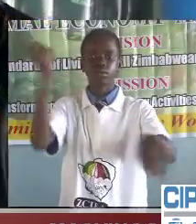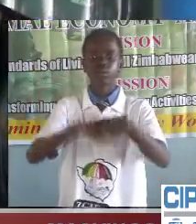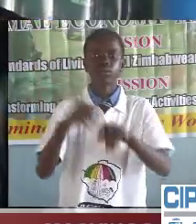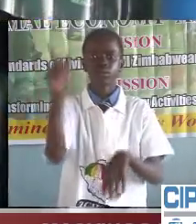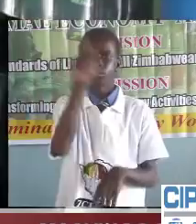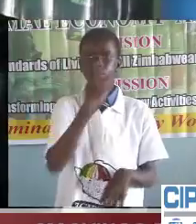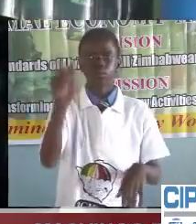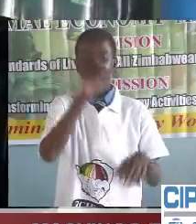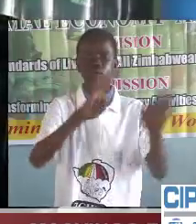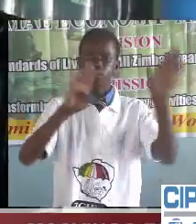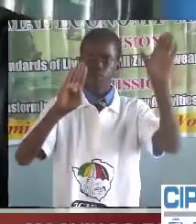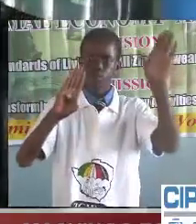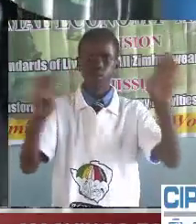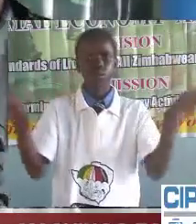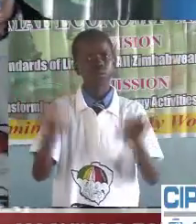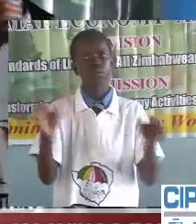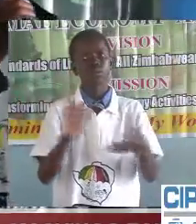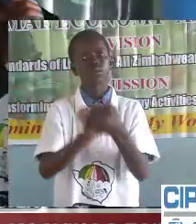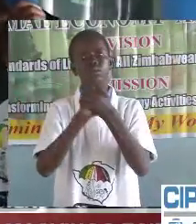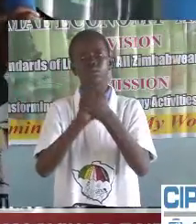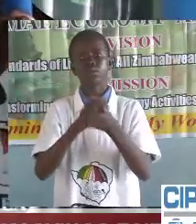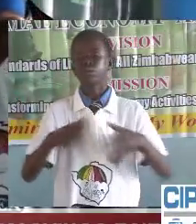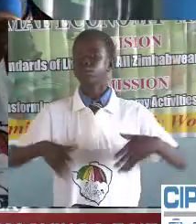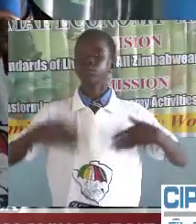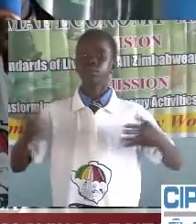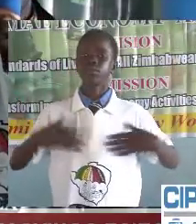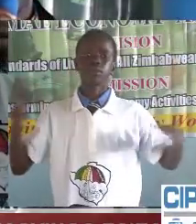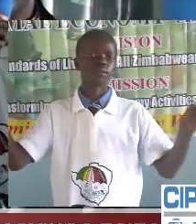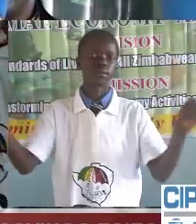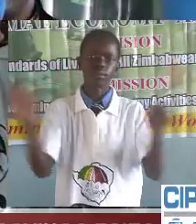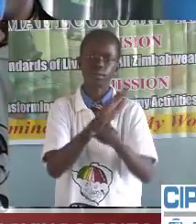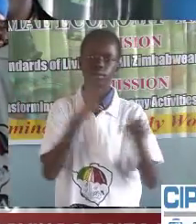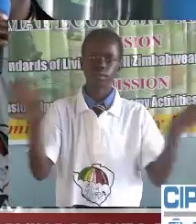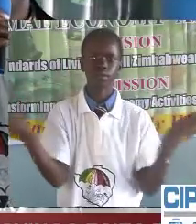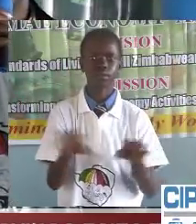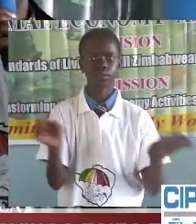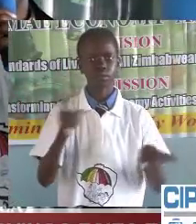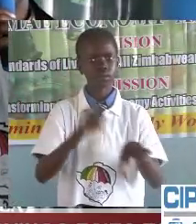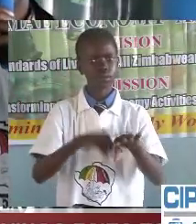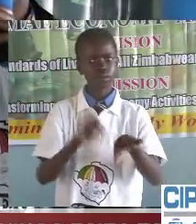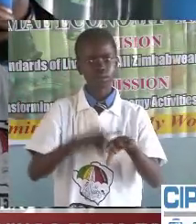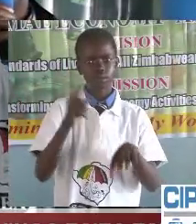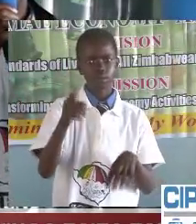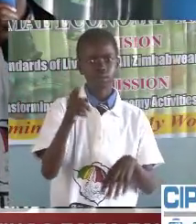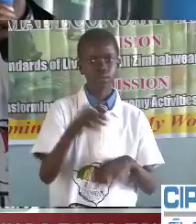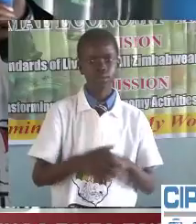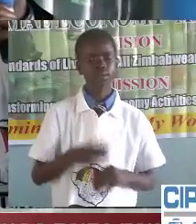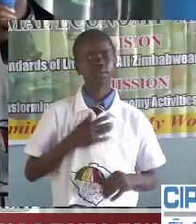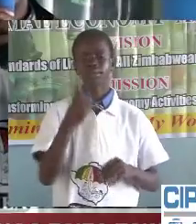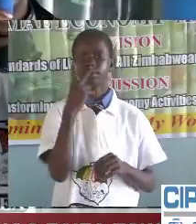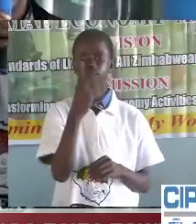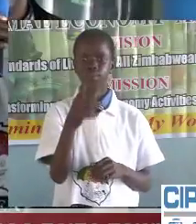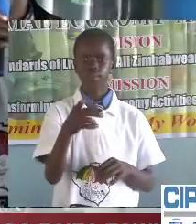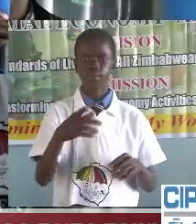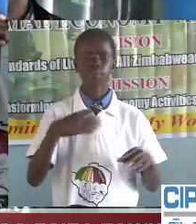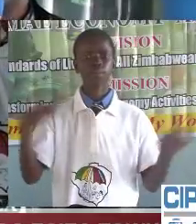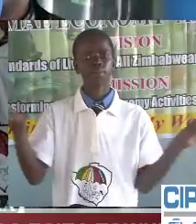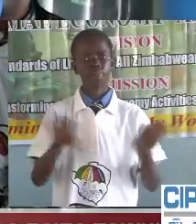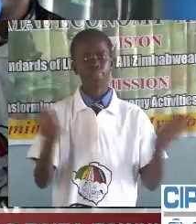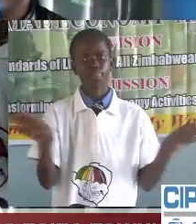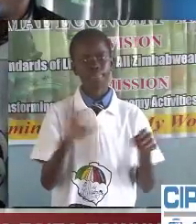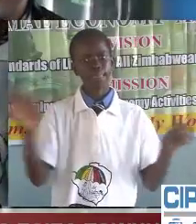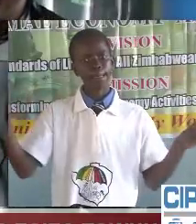9 tichishanda tose, ende arikuti arikufara zvikuru nekushanda kwataita panguva yekuti vaona kubatikana